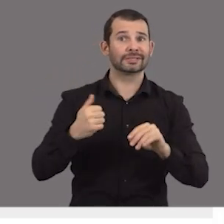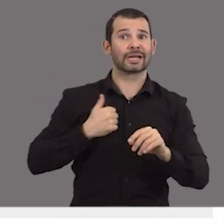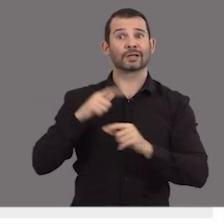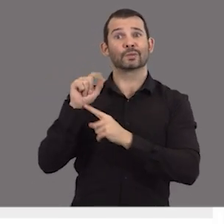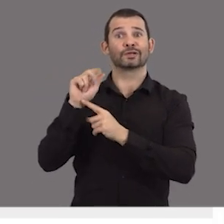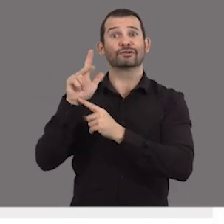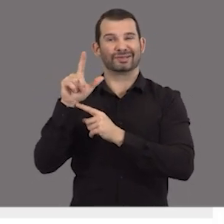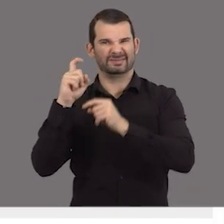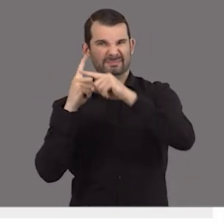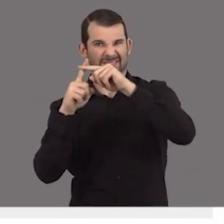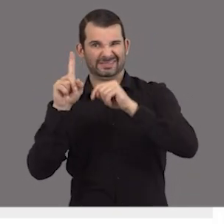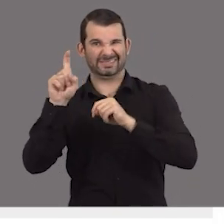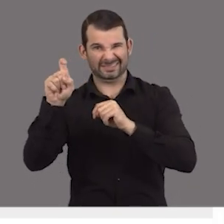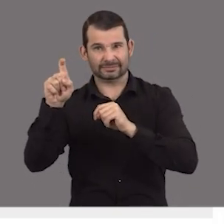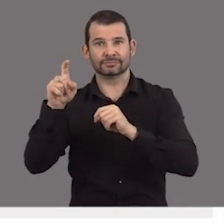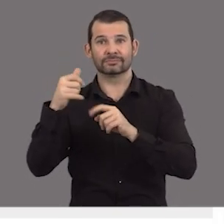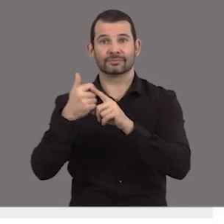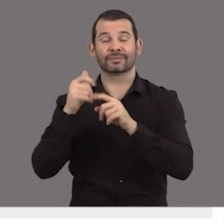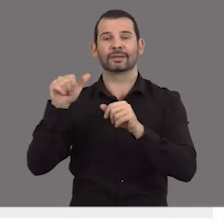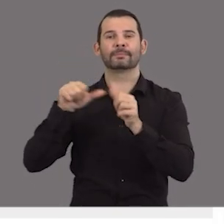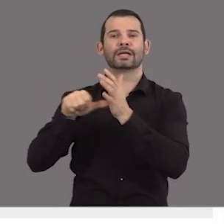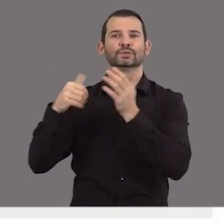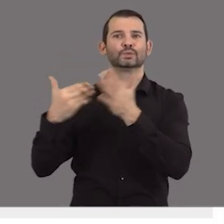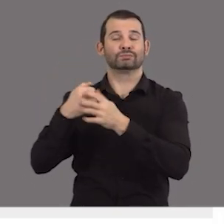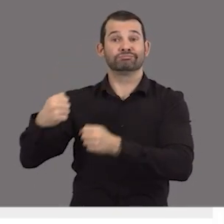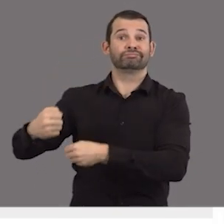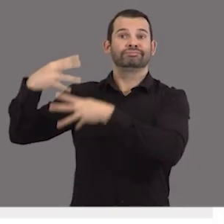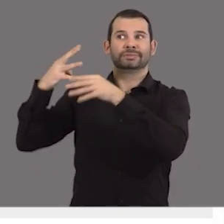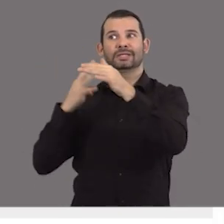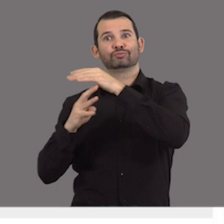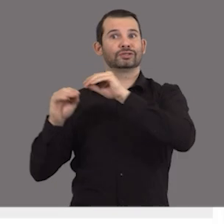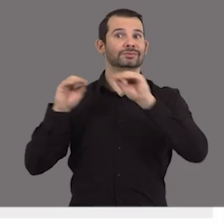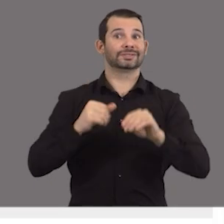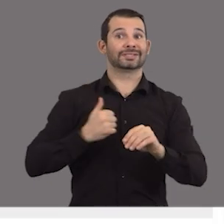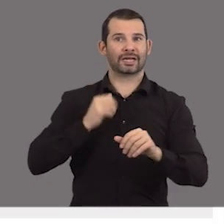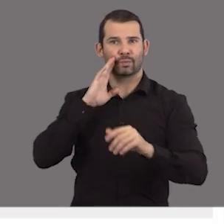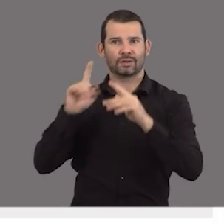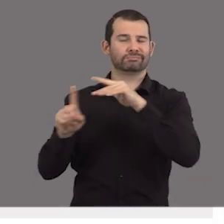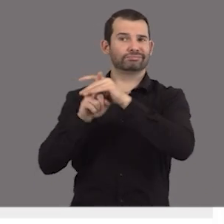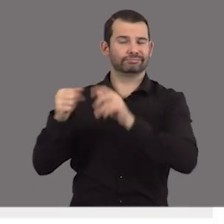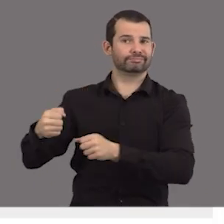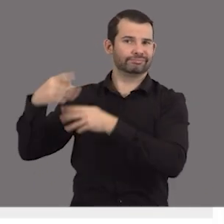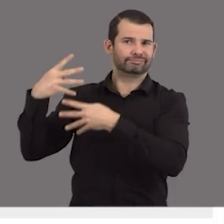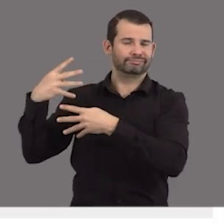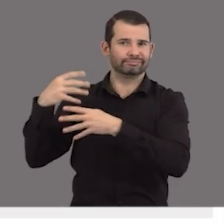in 2023. The page Immigration to Canada will appear.